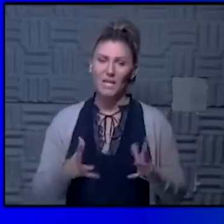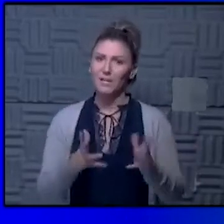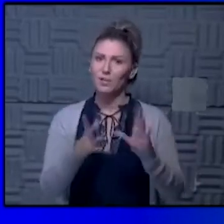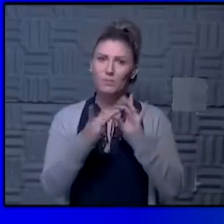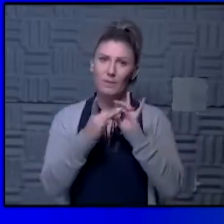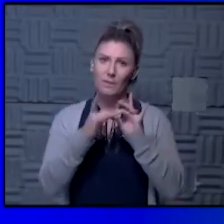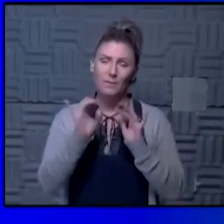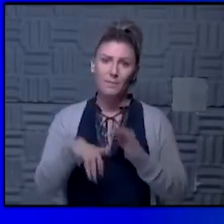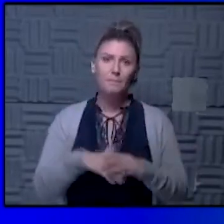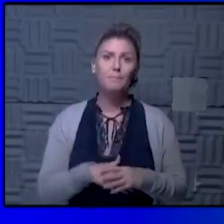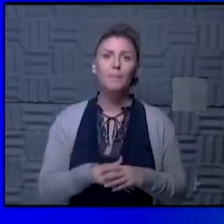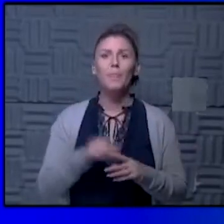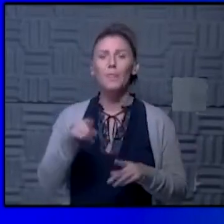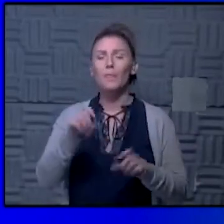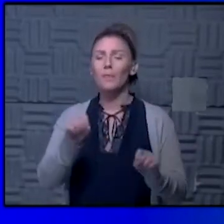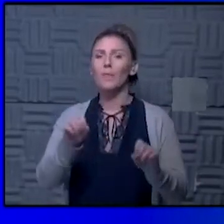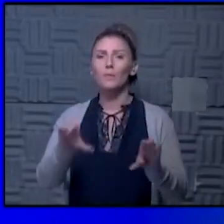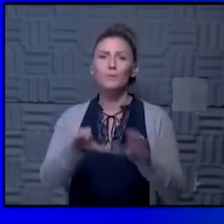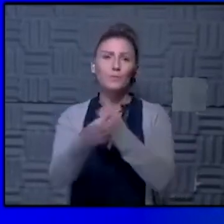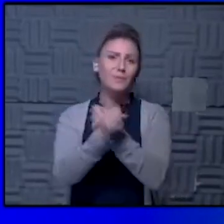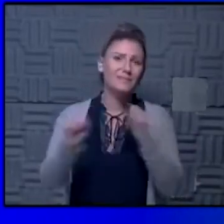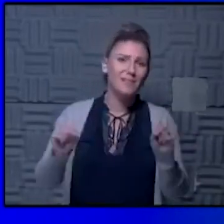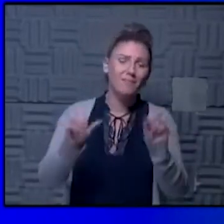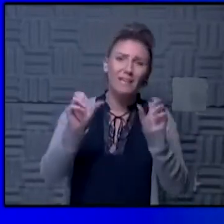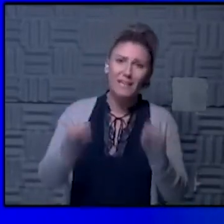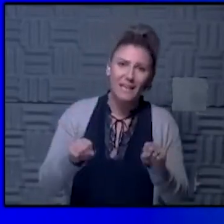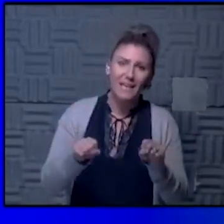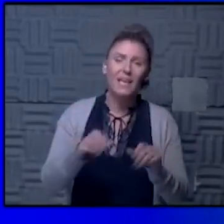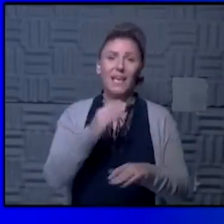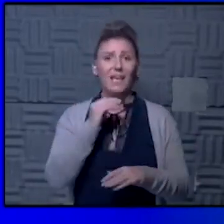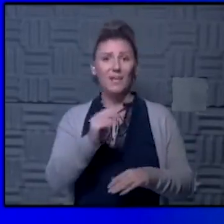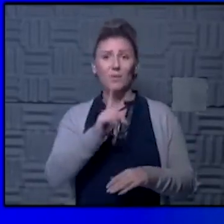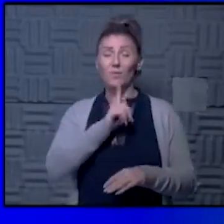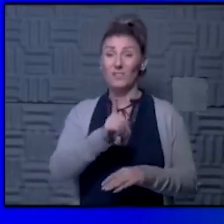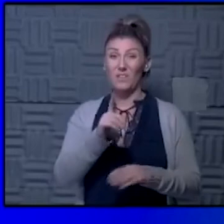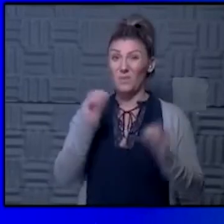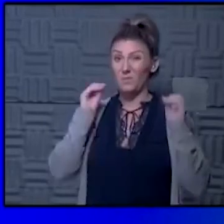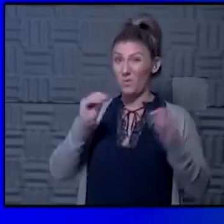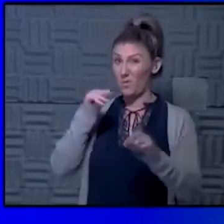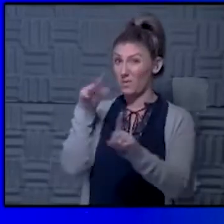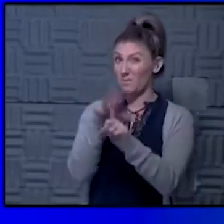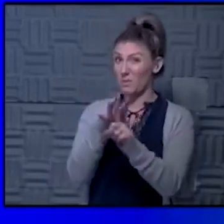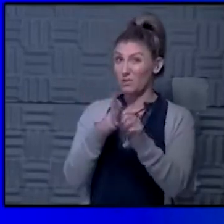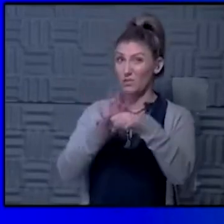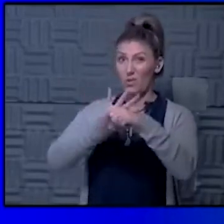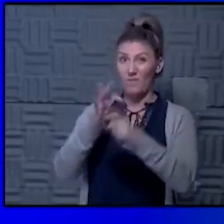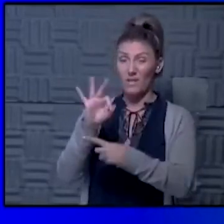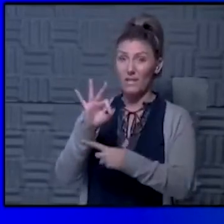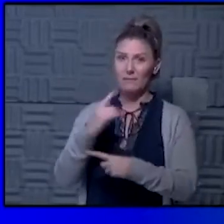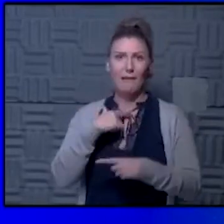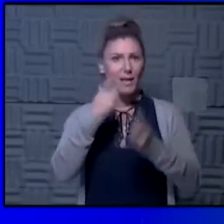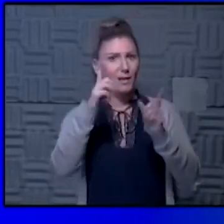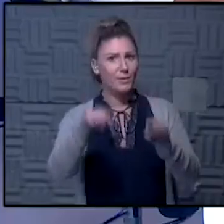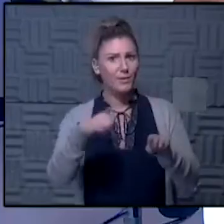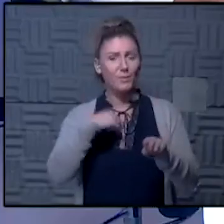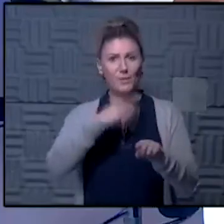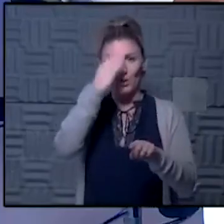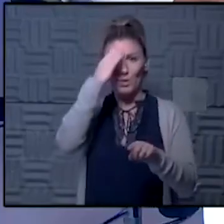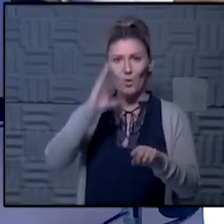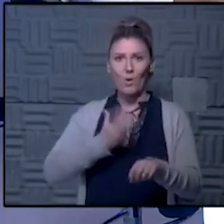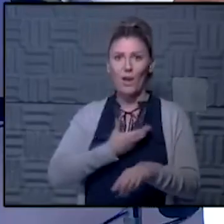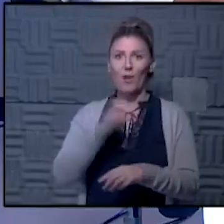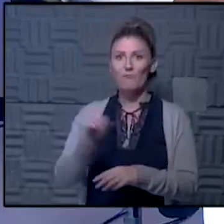that. You can do it safely, it can be done, and you really won't have any exposure to COVID at that point. Yeah, I would agree. I think we know from